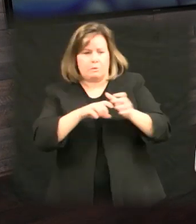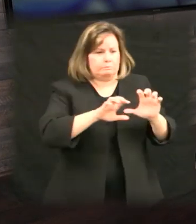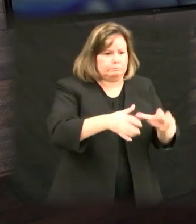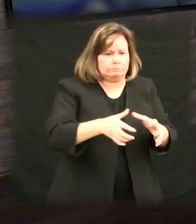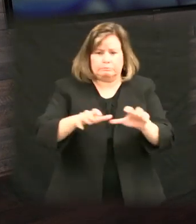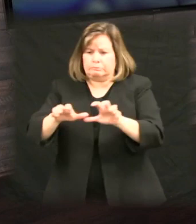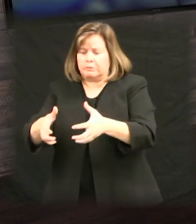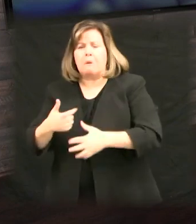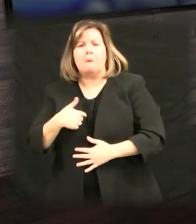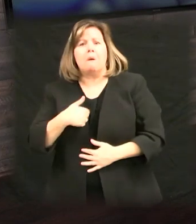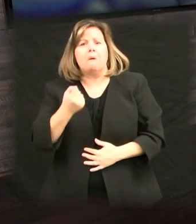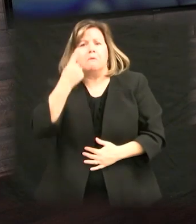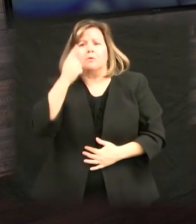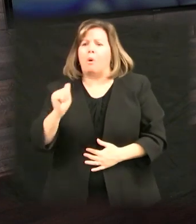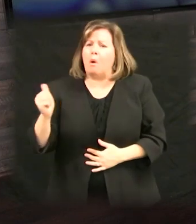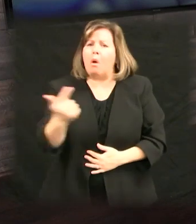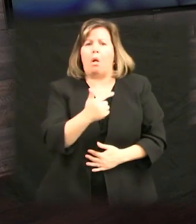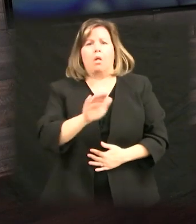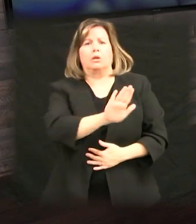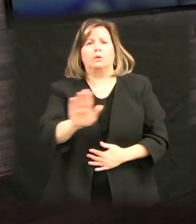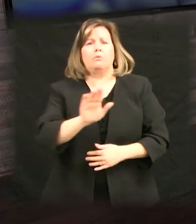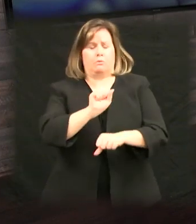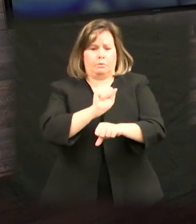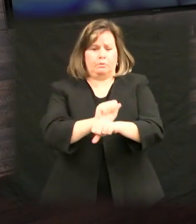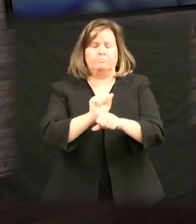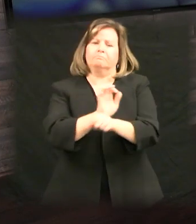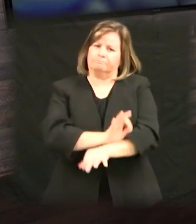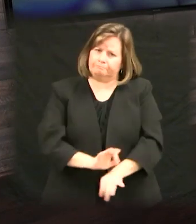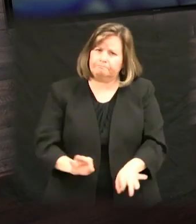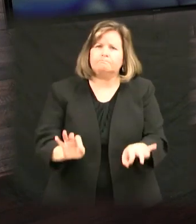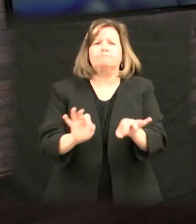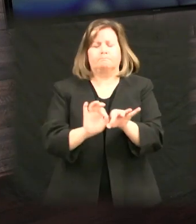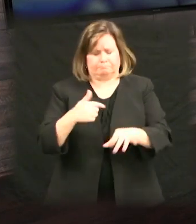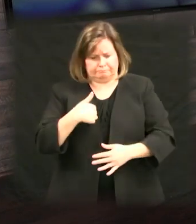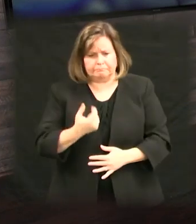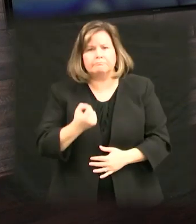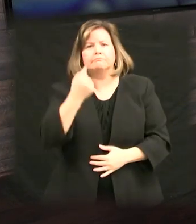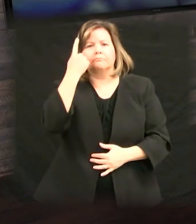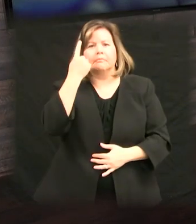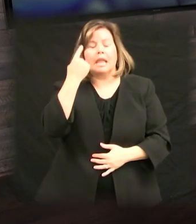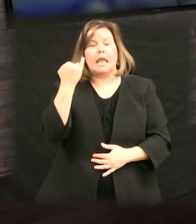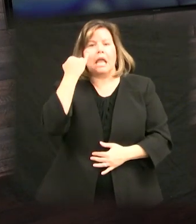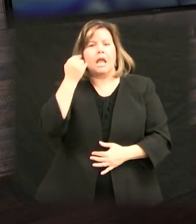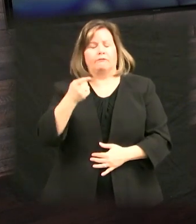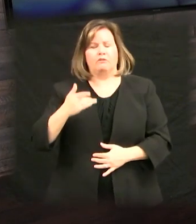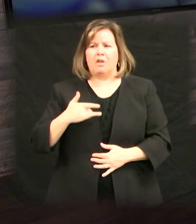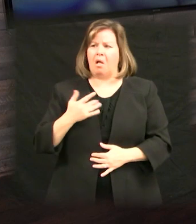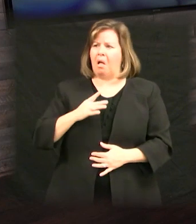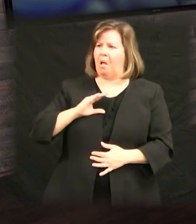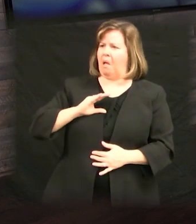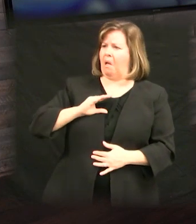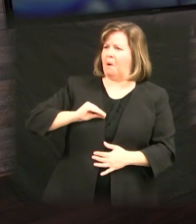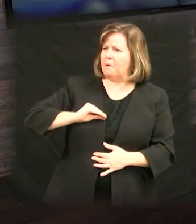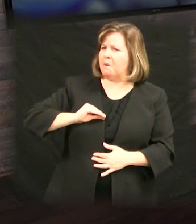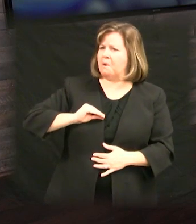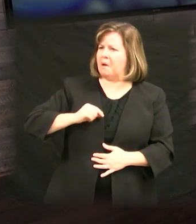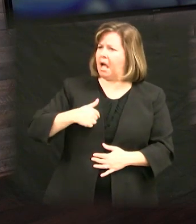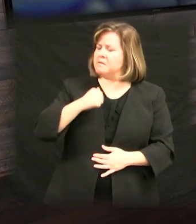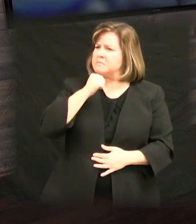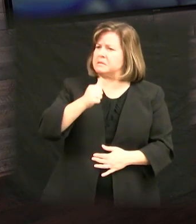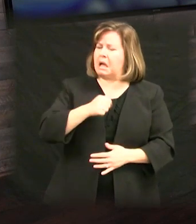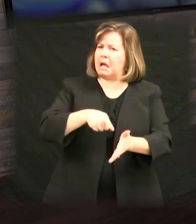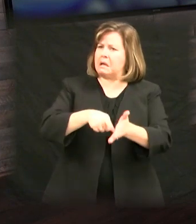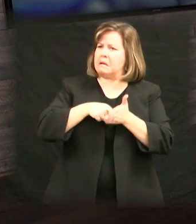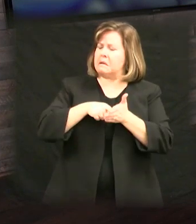not critical. We're all in this together. And those of you who are maybe feeling a little less